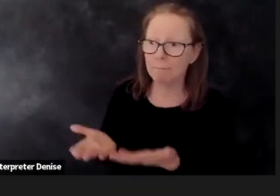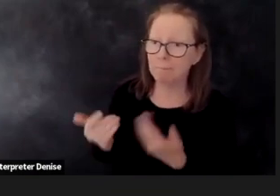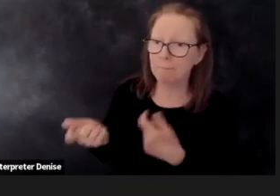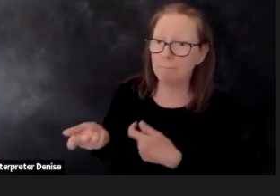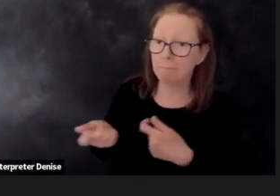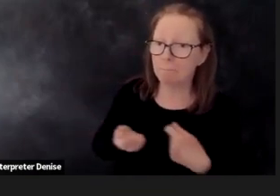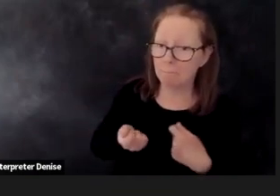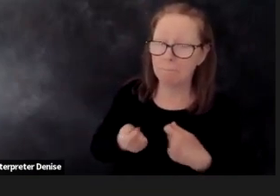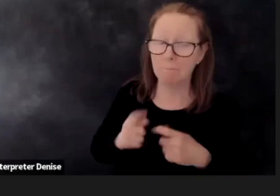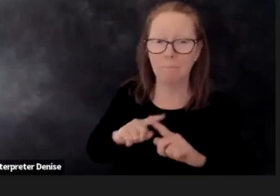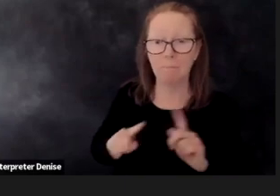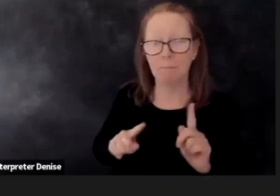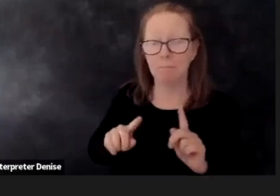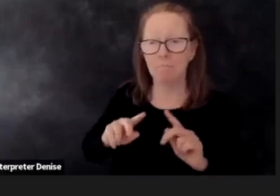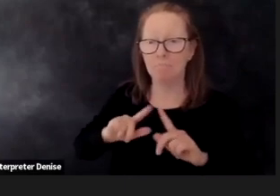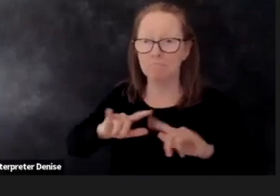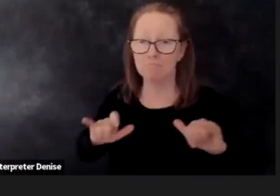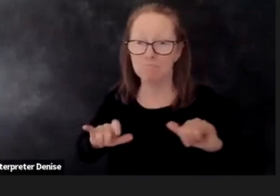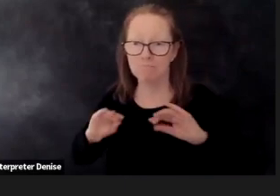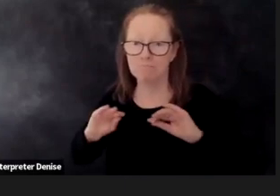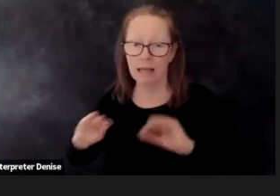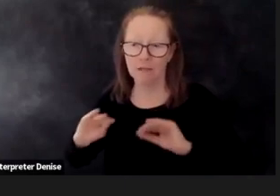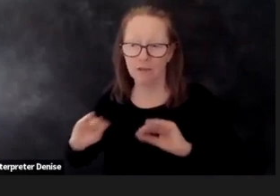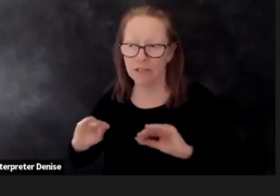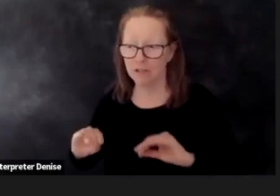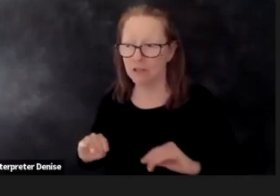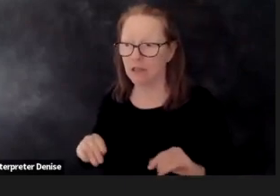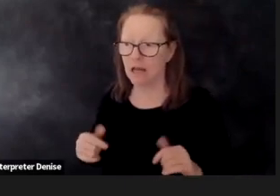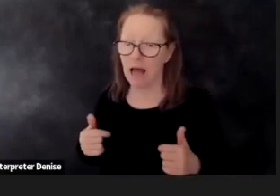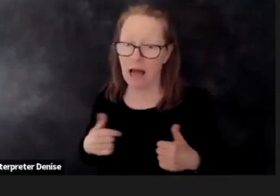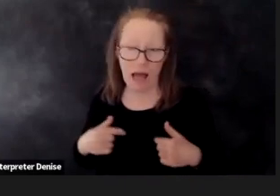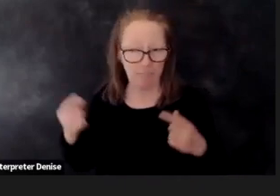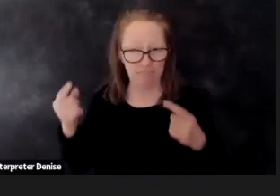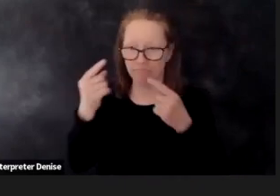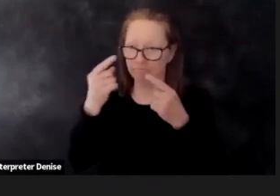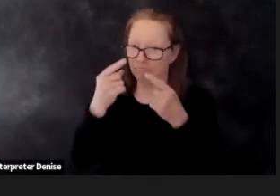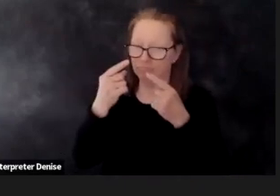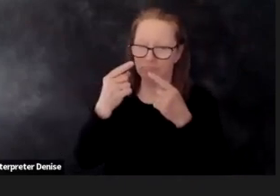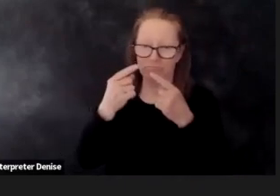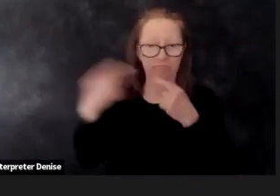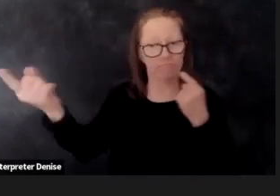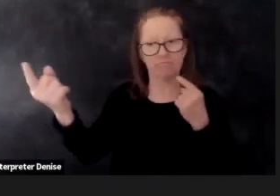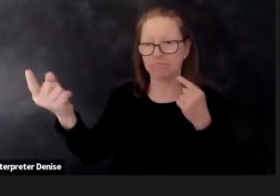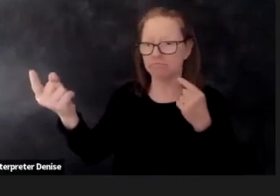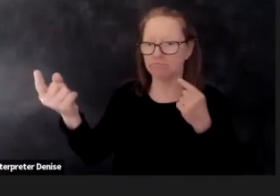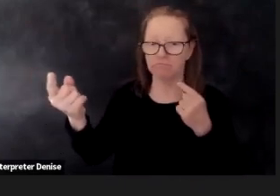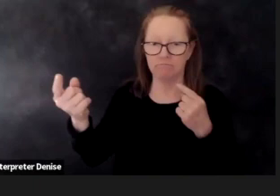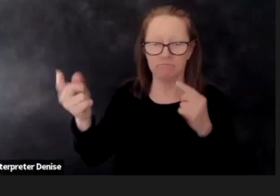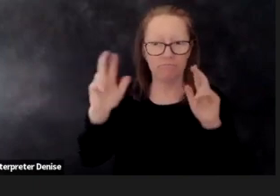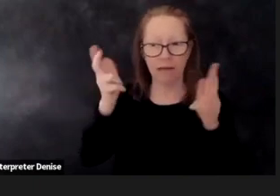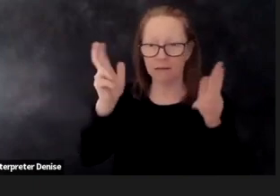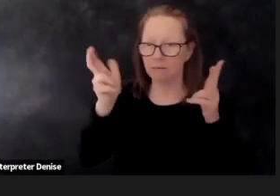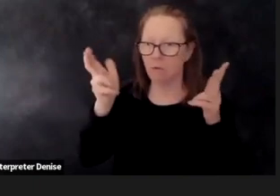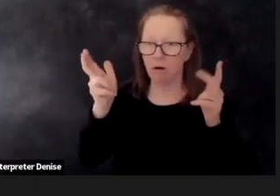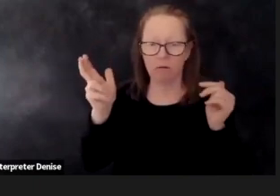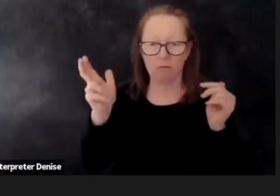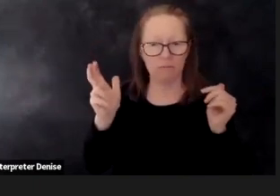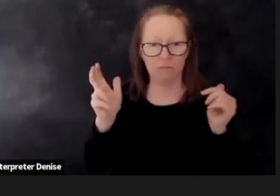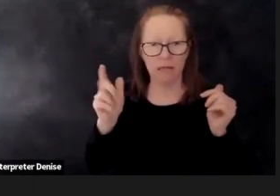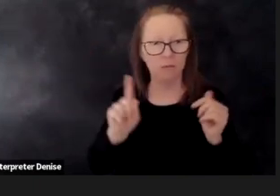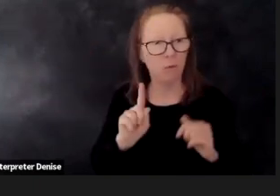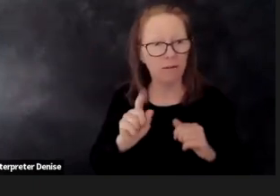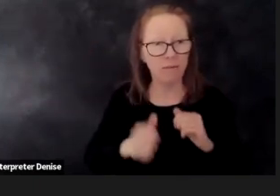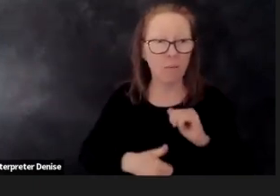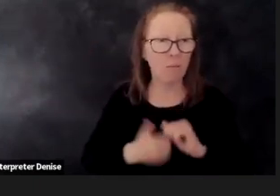it educational. I'm totally against basketball coming there because in our community, that's one of the most